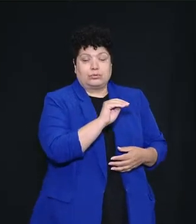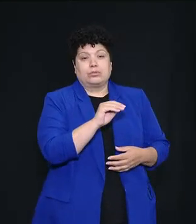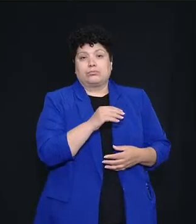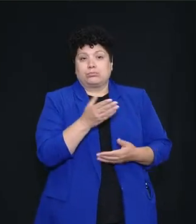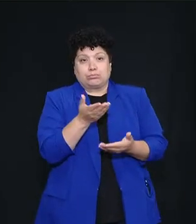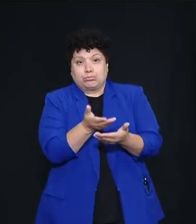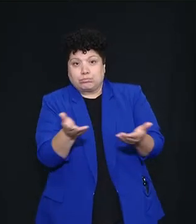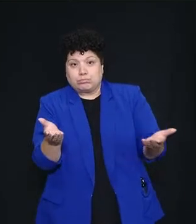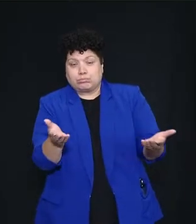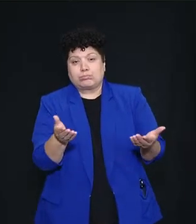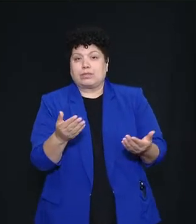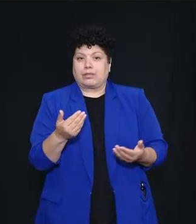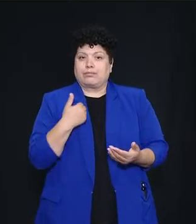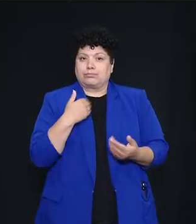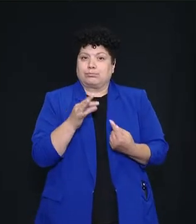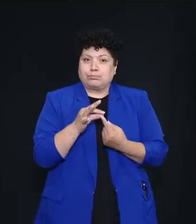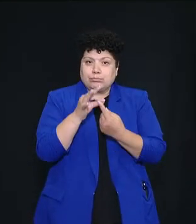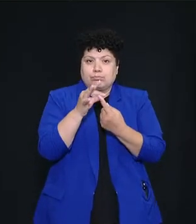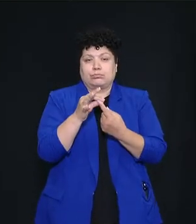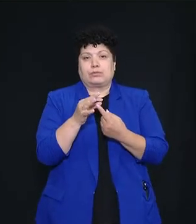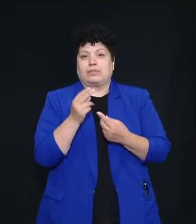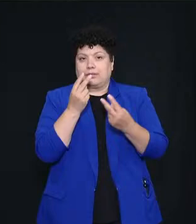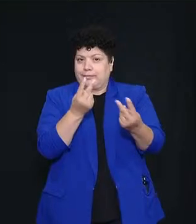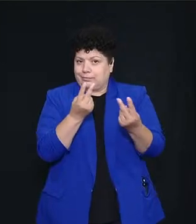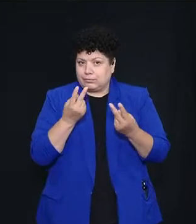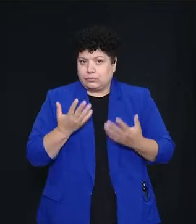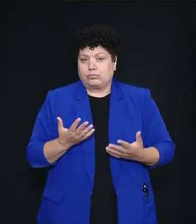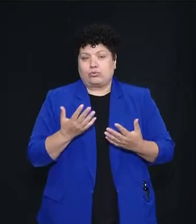distinguished civil and religious authorities,